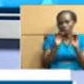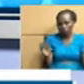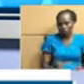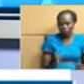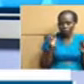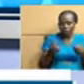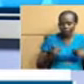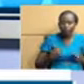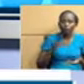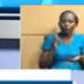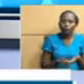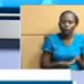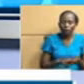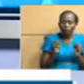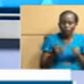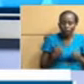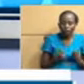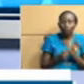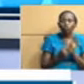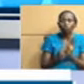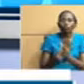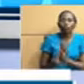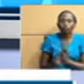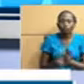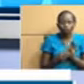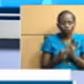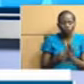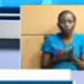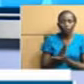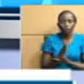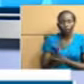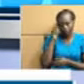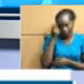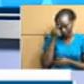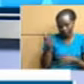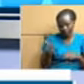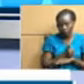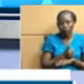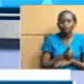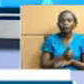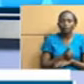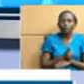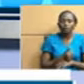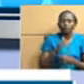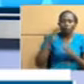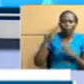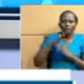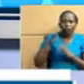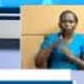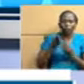proof, there has to be a demonstration that the government has deployed its maximum available